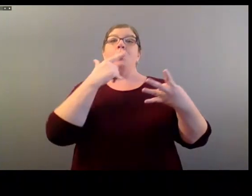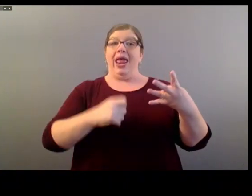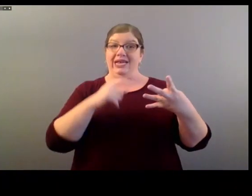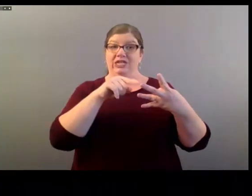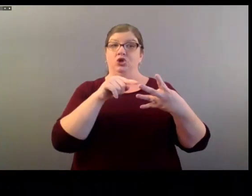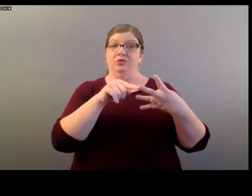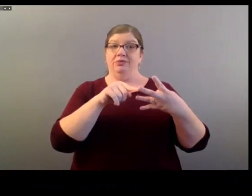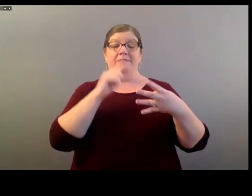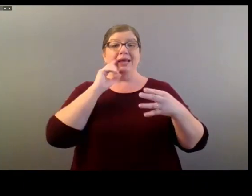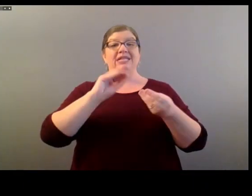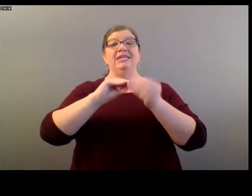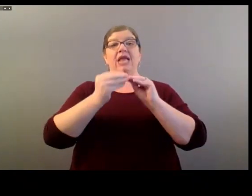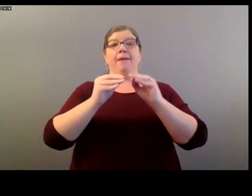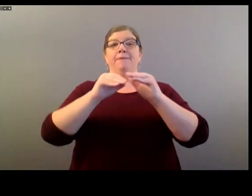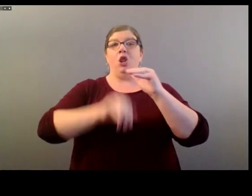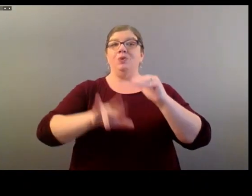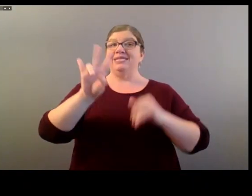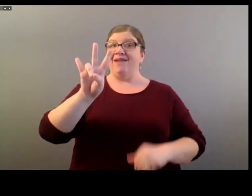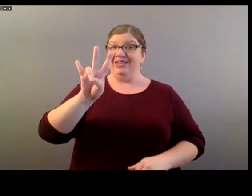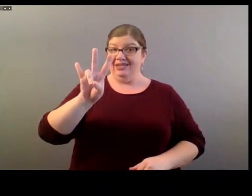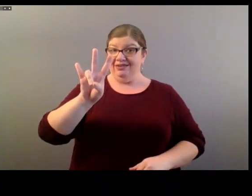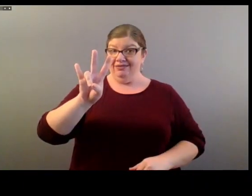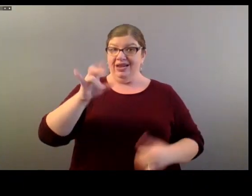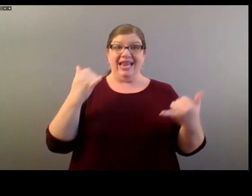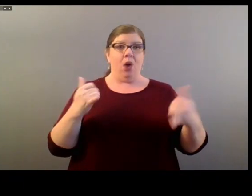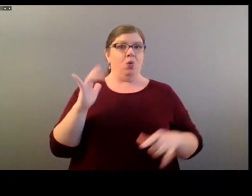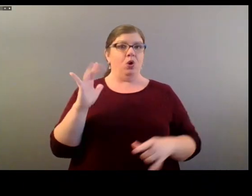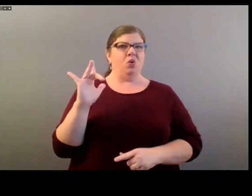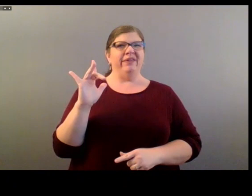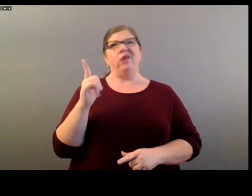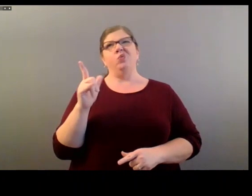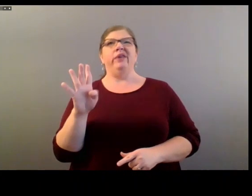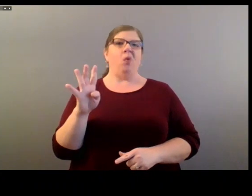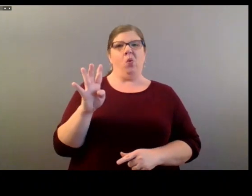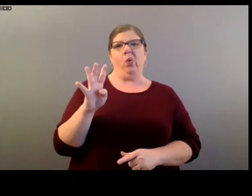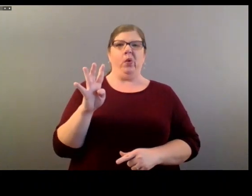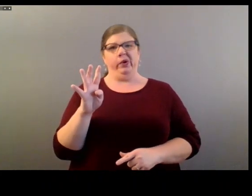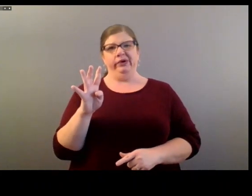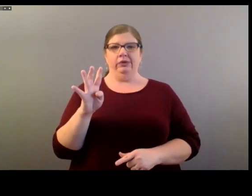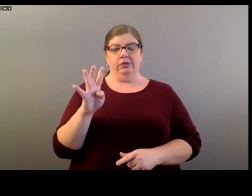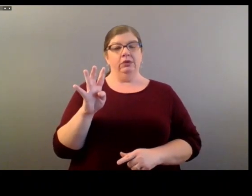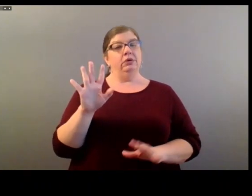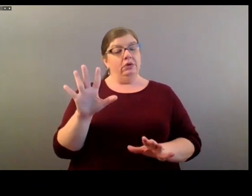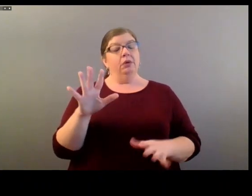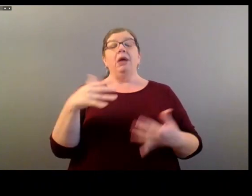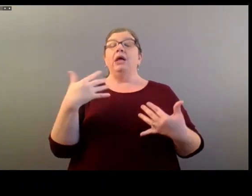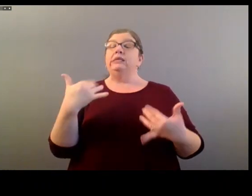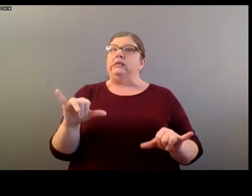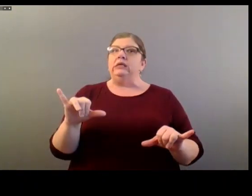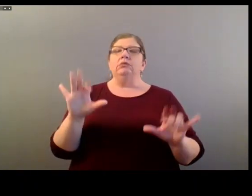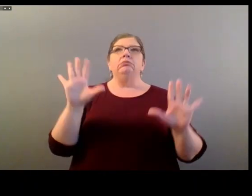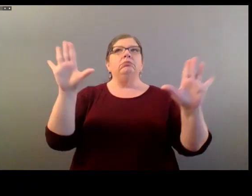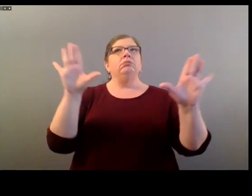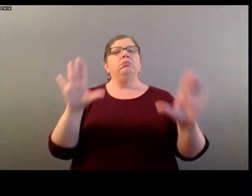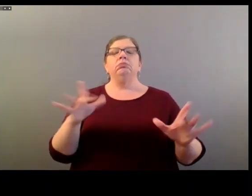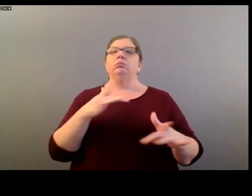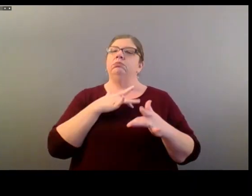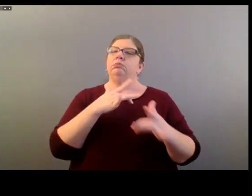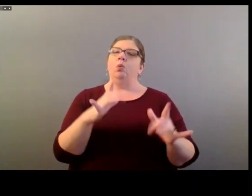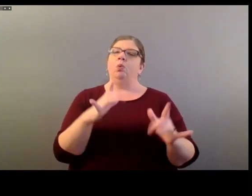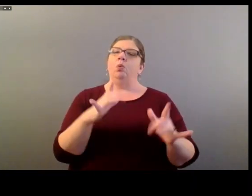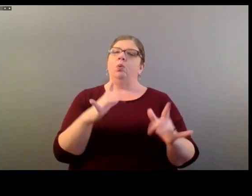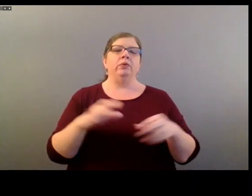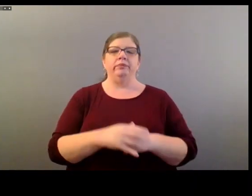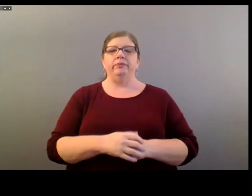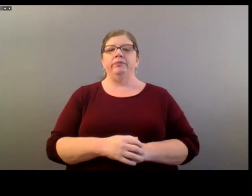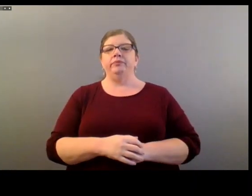below 7. So right now we are 25 or 24, but it's a very, very promising trend. Going along